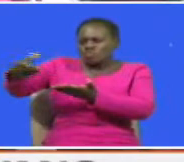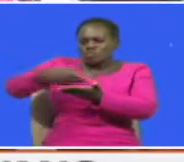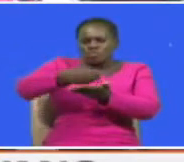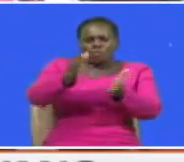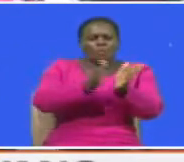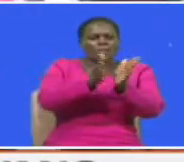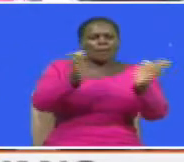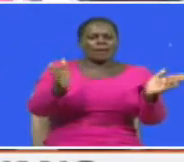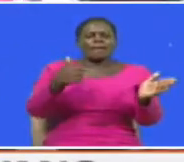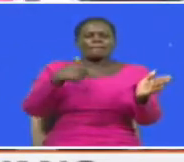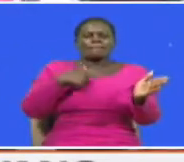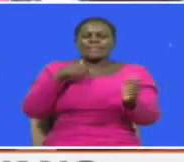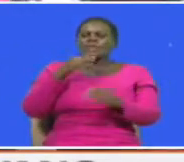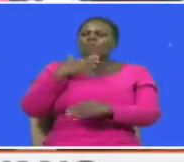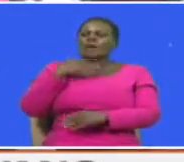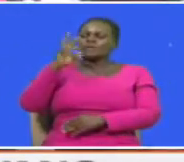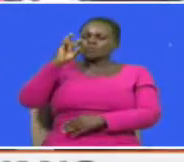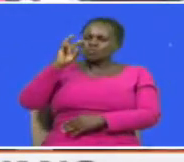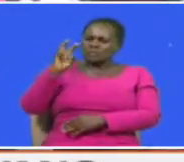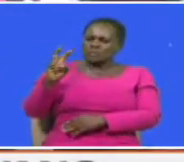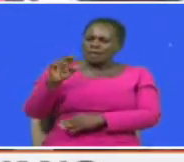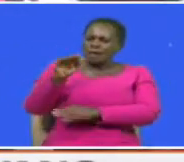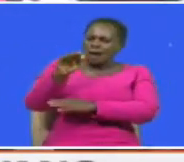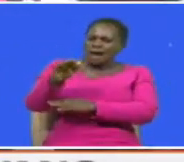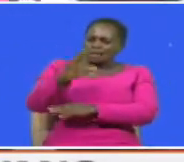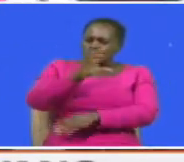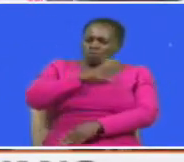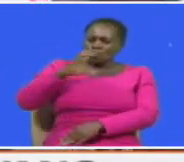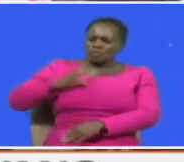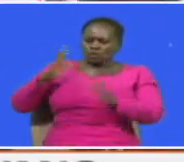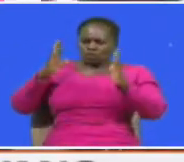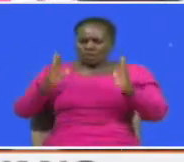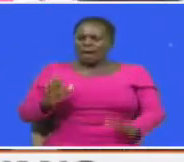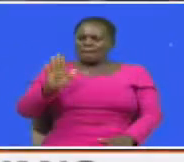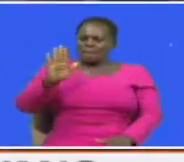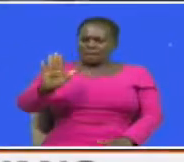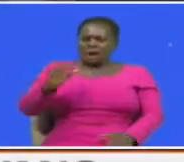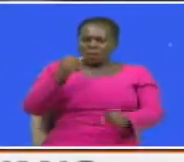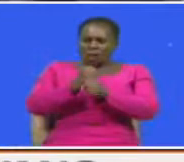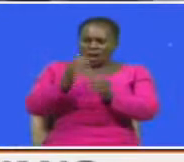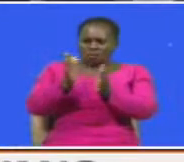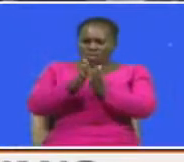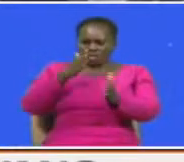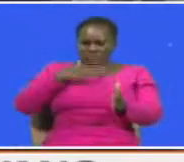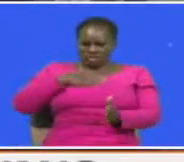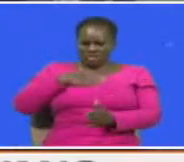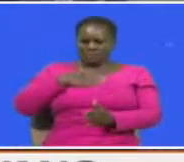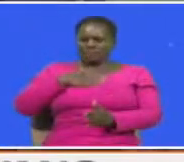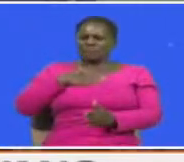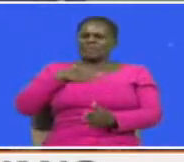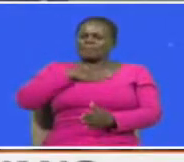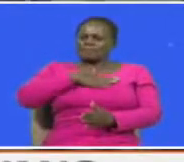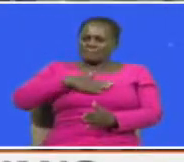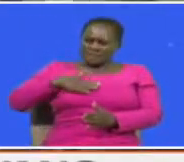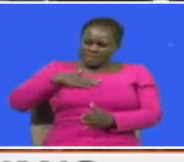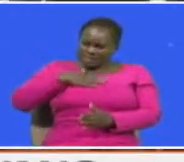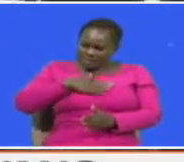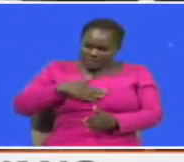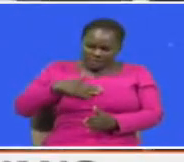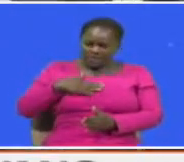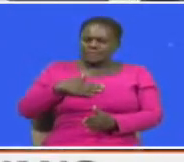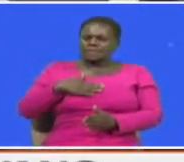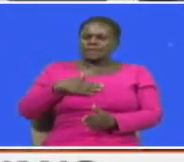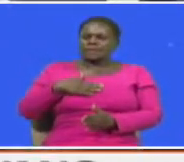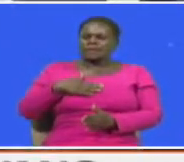wananchi. Na napenda kuona kuomba county commissioners manake ni wenzangu. They are my colleagues. Tafadhali,